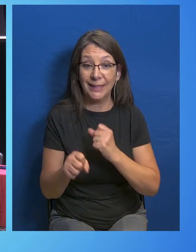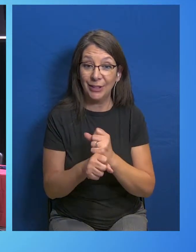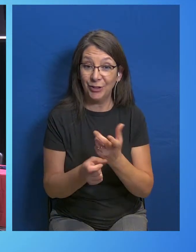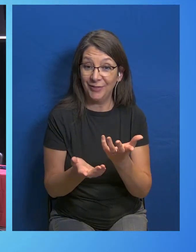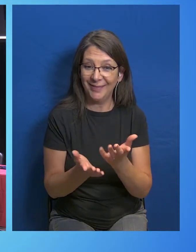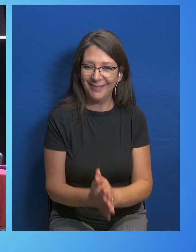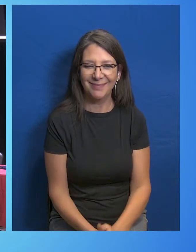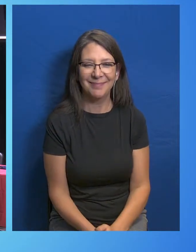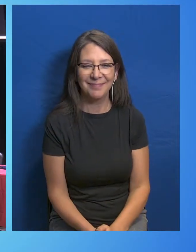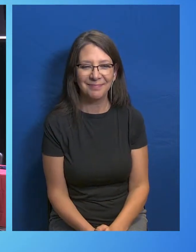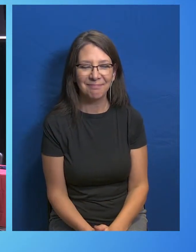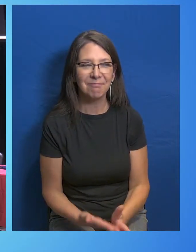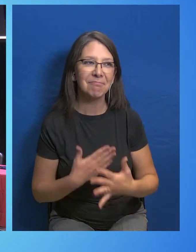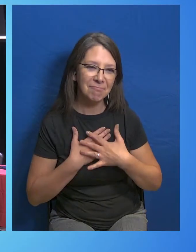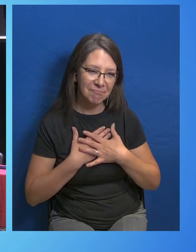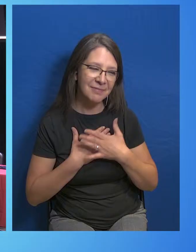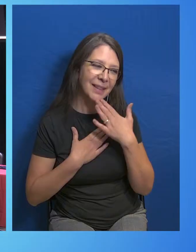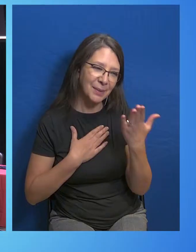Wow, thank you.